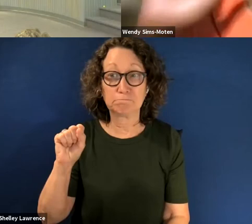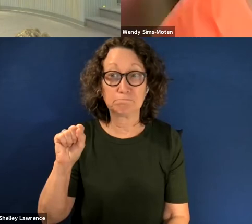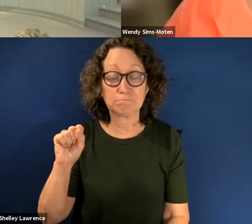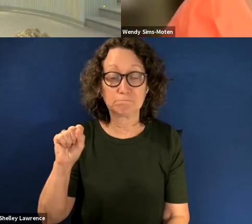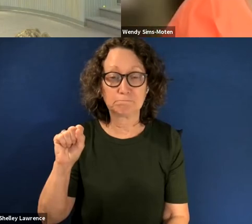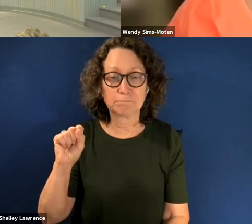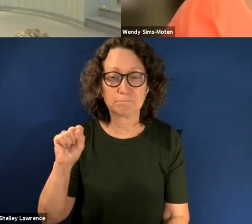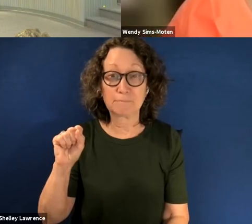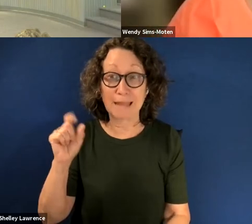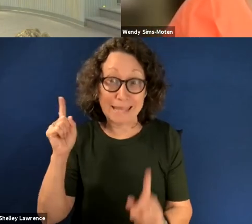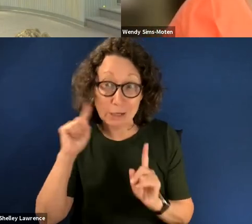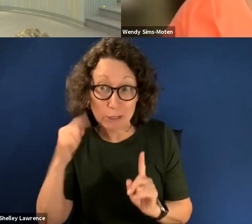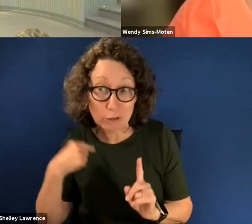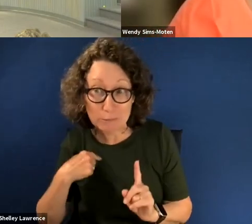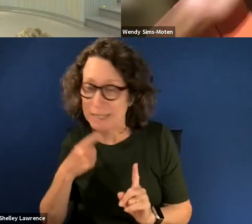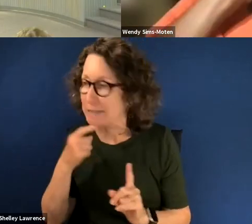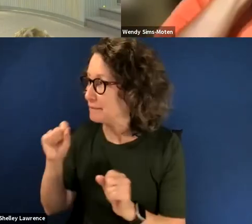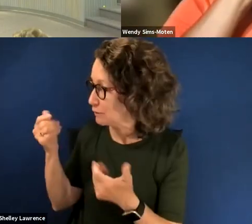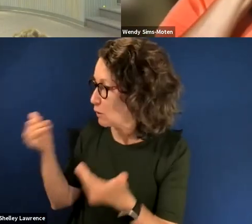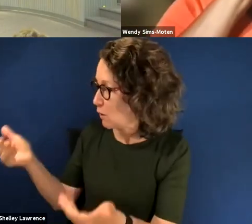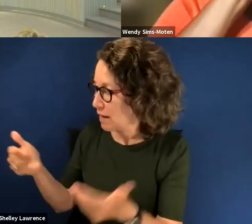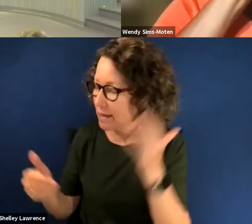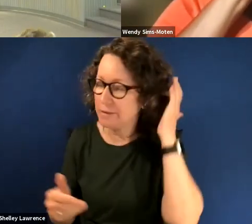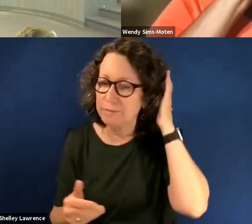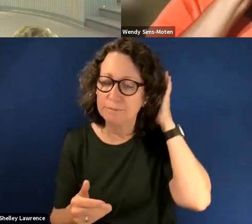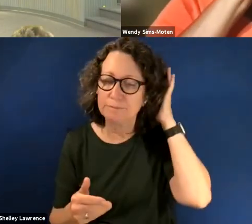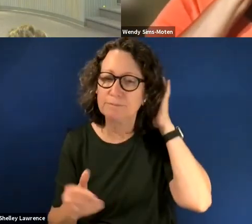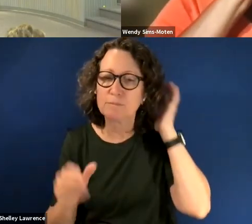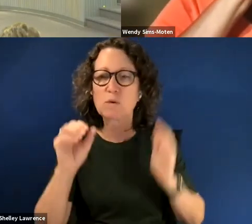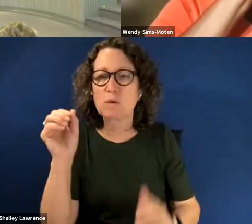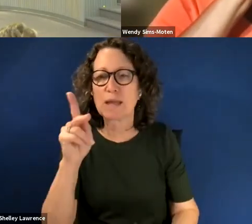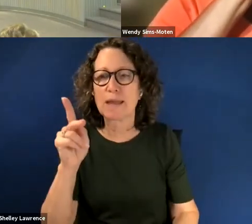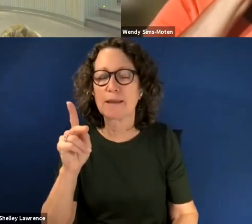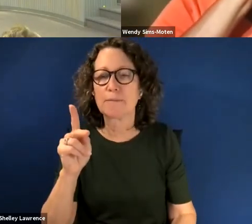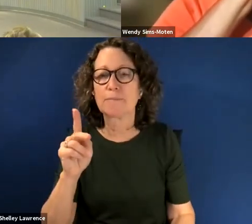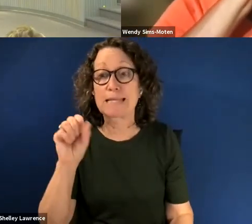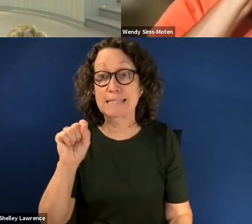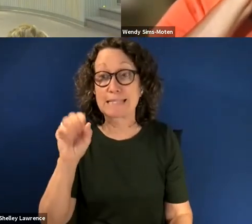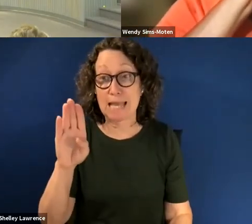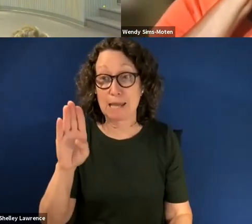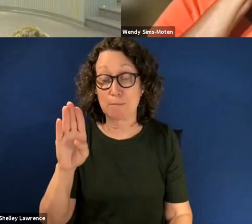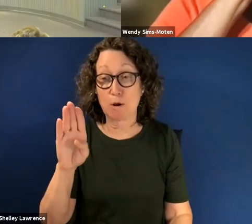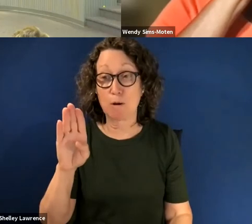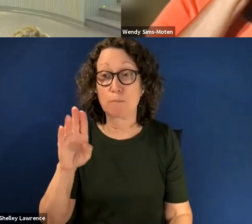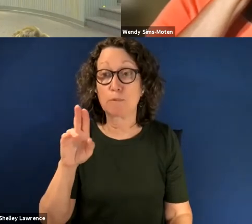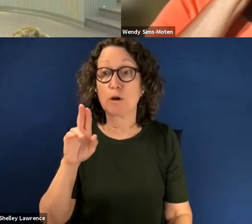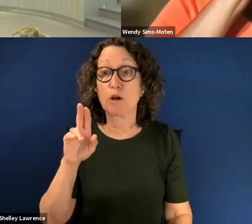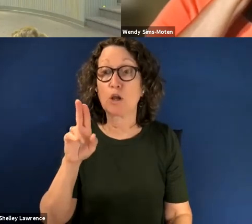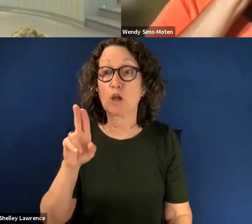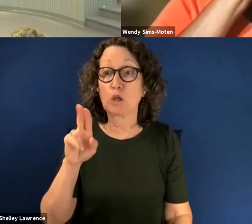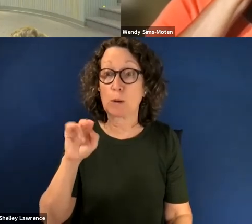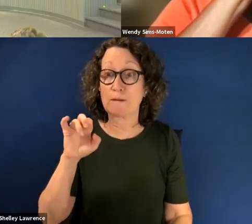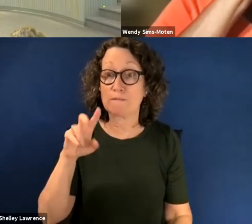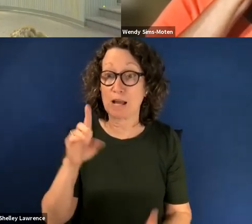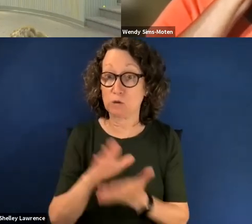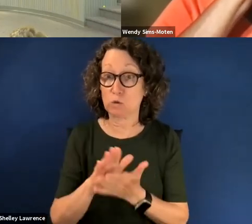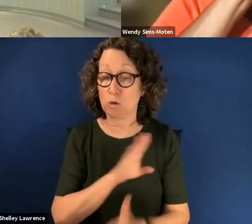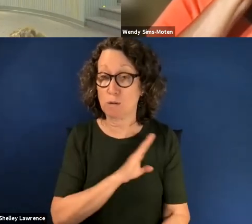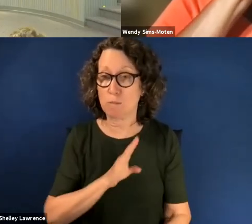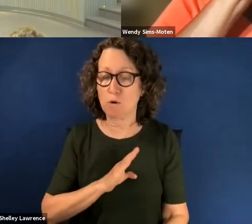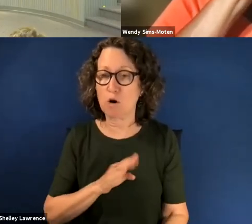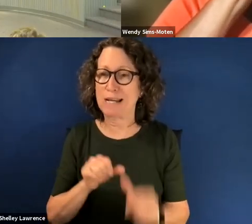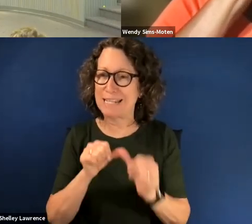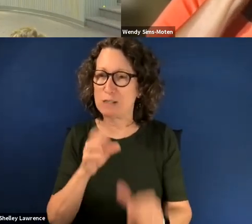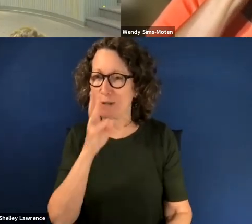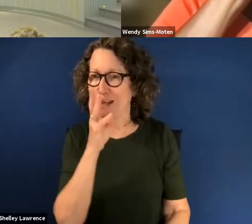Hi, thank you. Can you hear me? Yes, go ahead. Okay, the Santa Barbara Unified School Board continues to ignore public